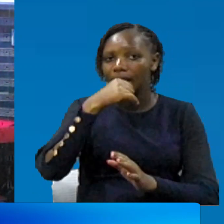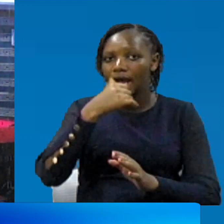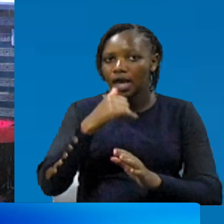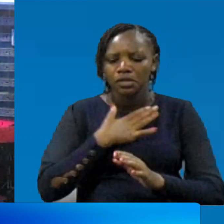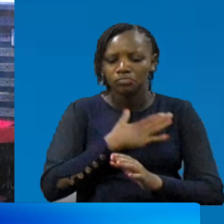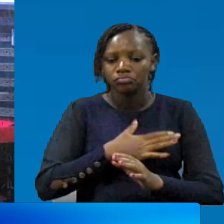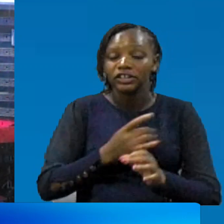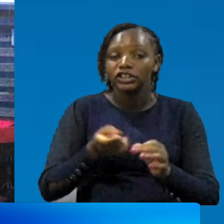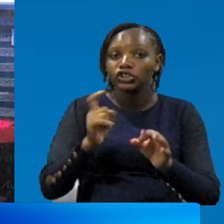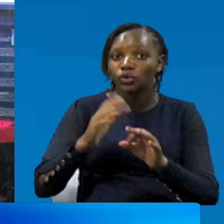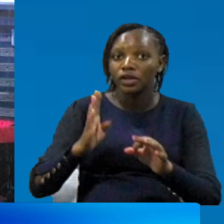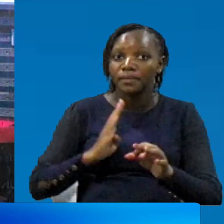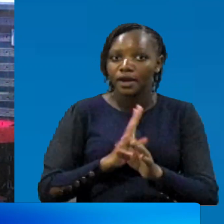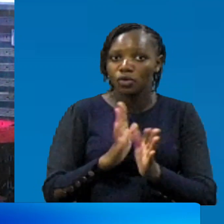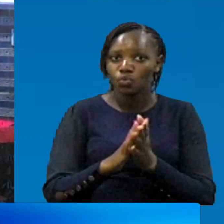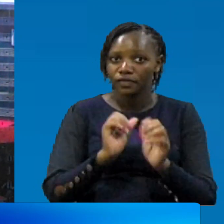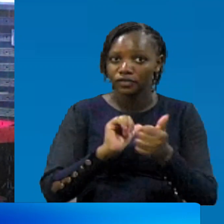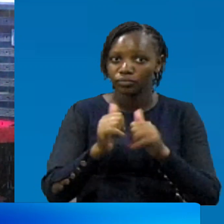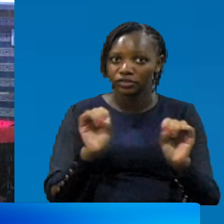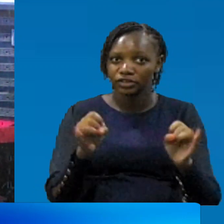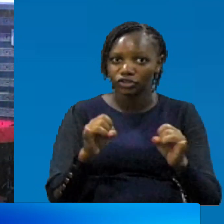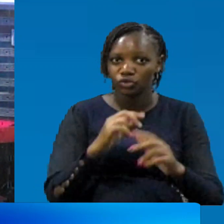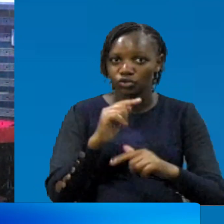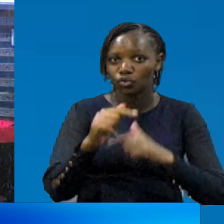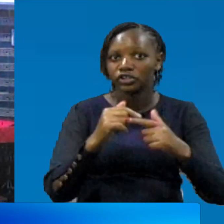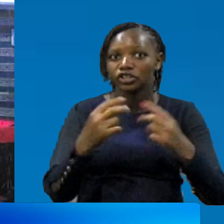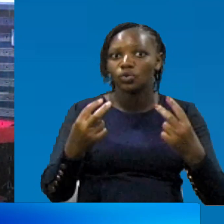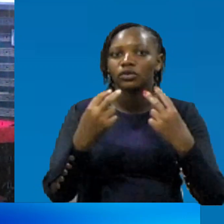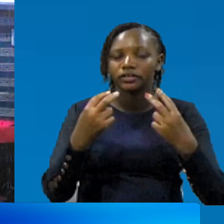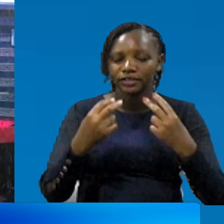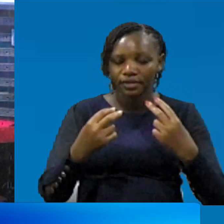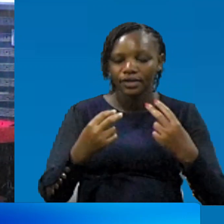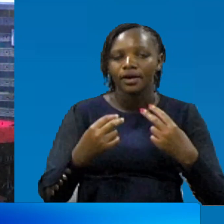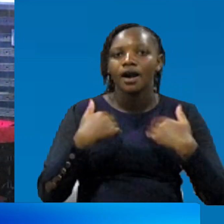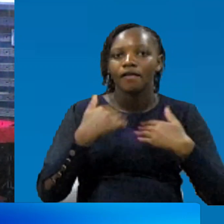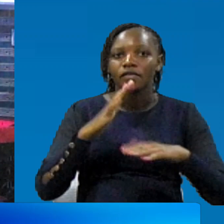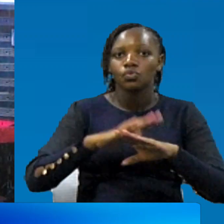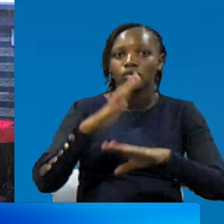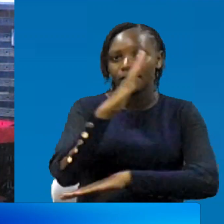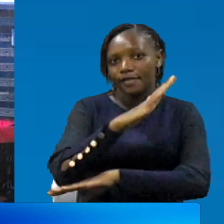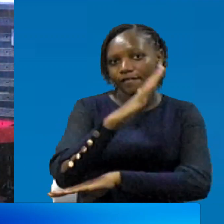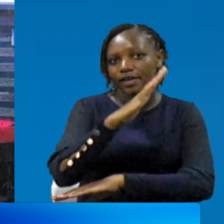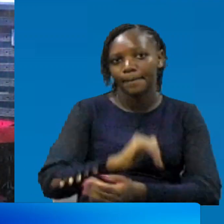go too far because we have Premier Catholic Sports News. Stay tuned and have a lovely evening.